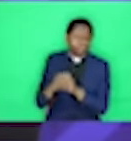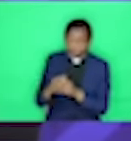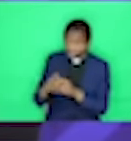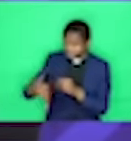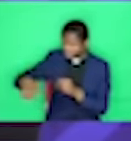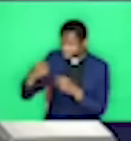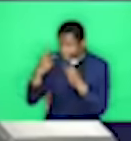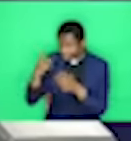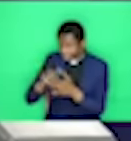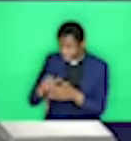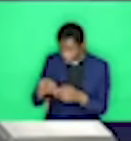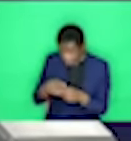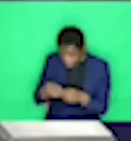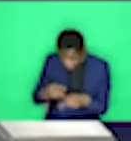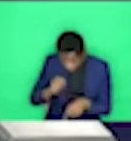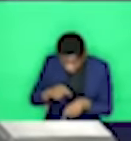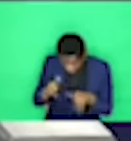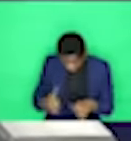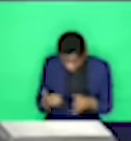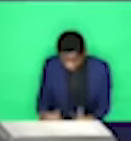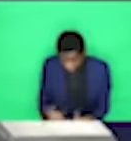than the eternal.